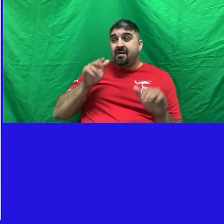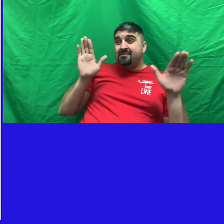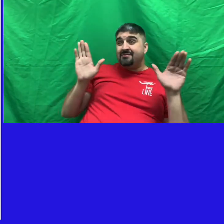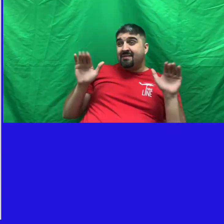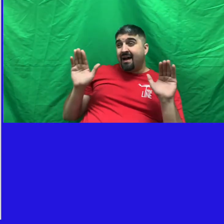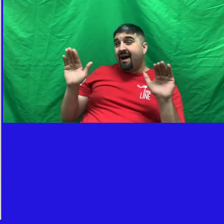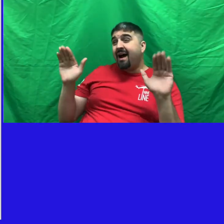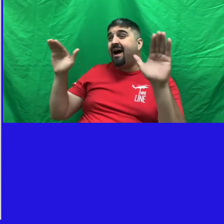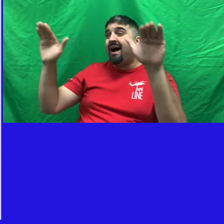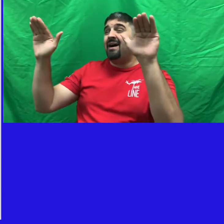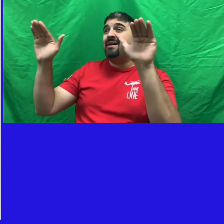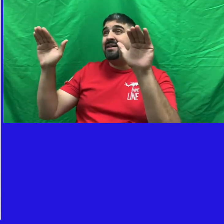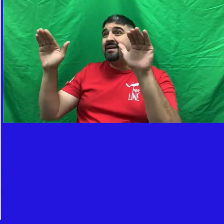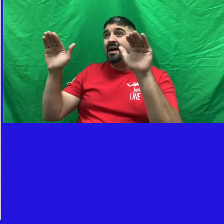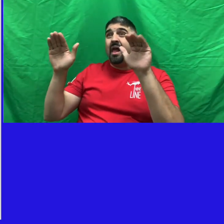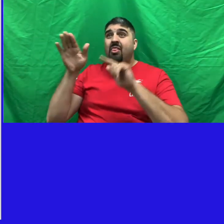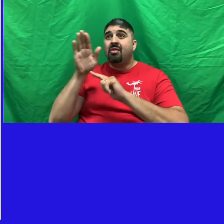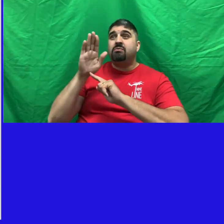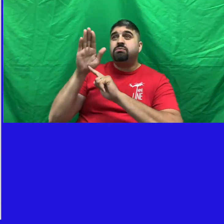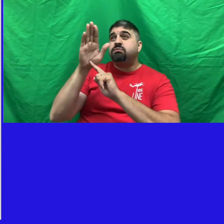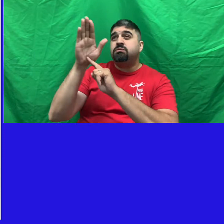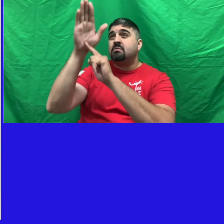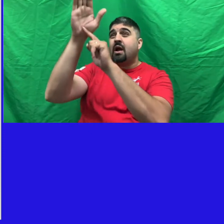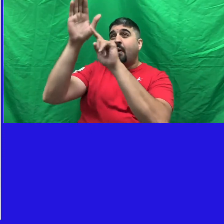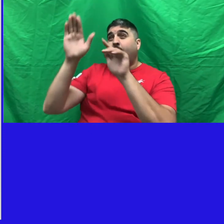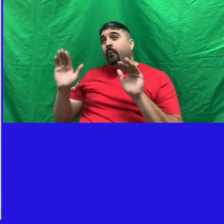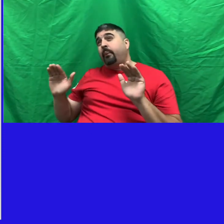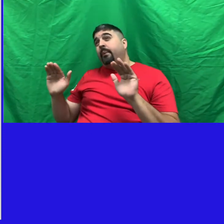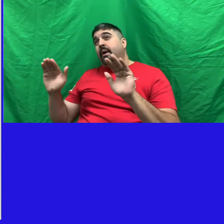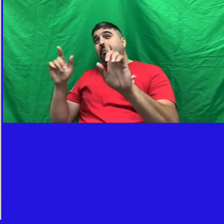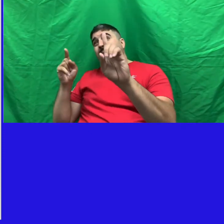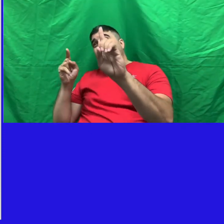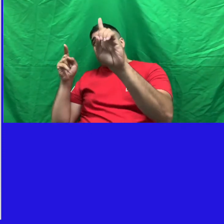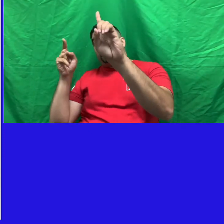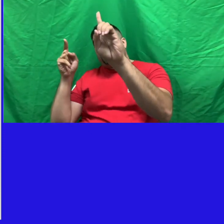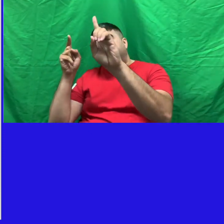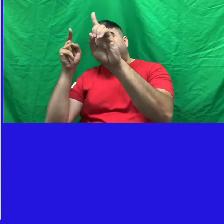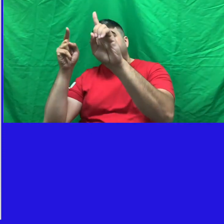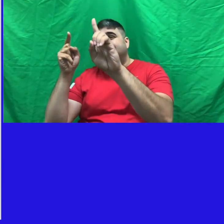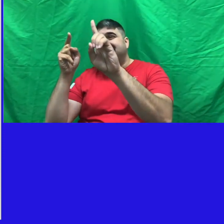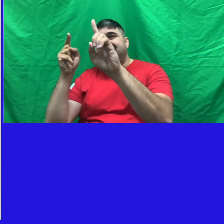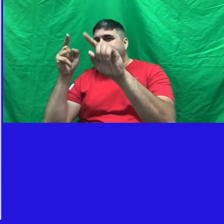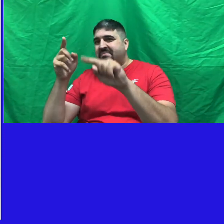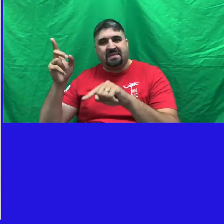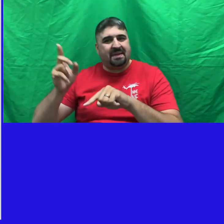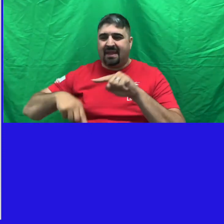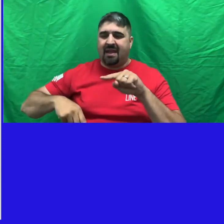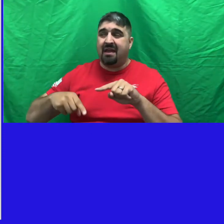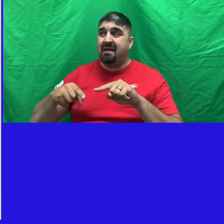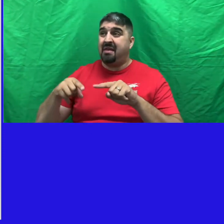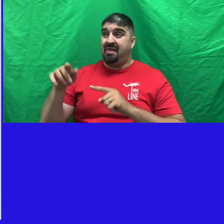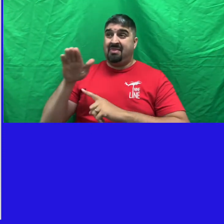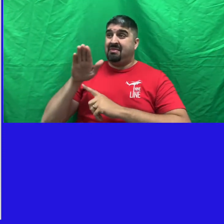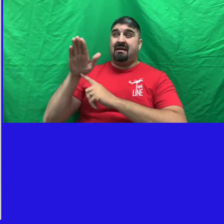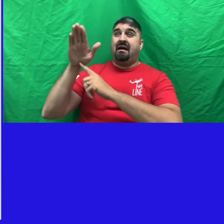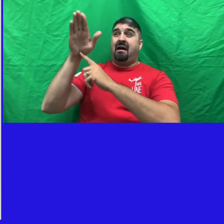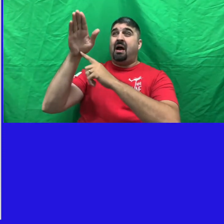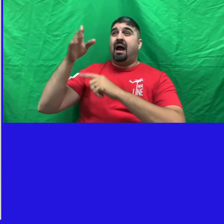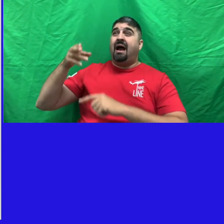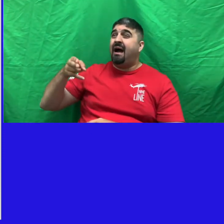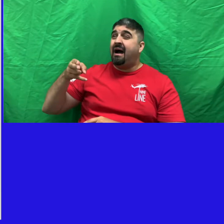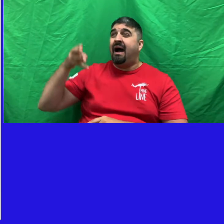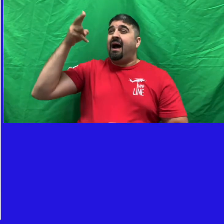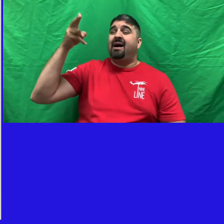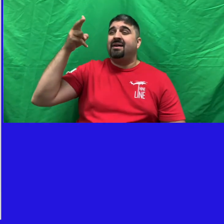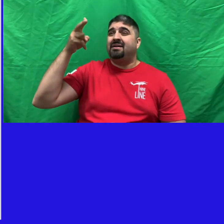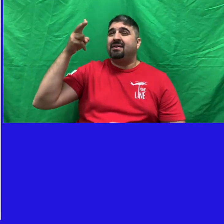The robins flew out of the bush, but they could not fly as high as the kite. Frog and